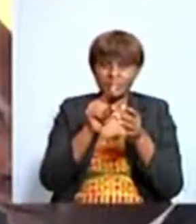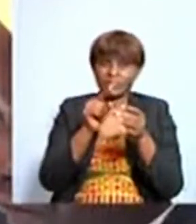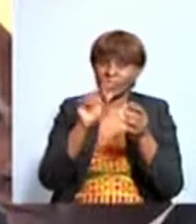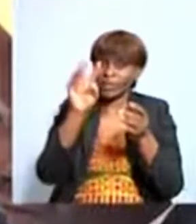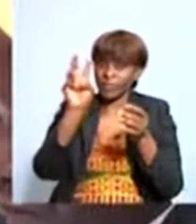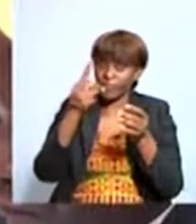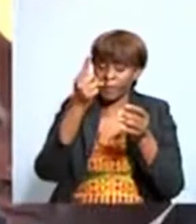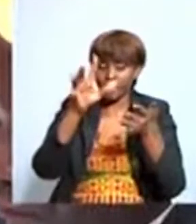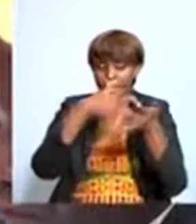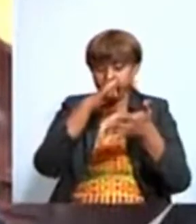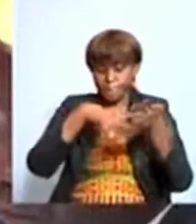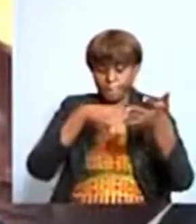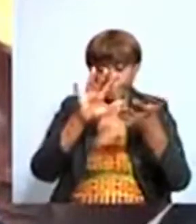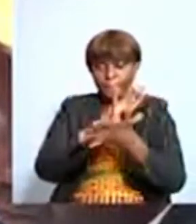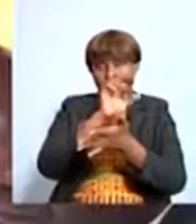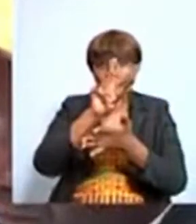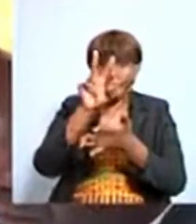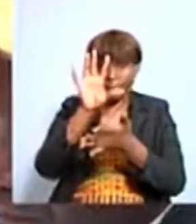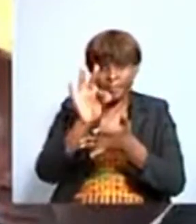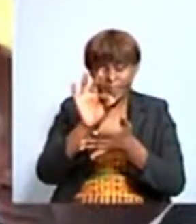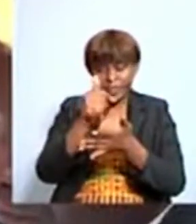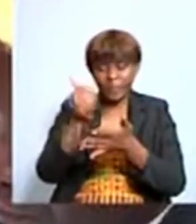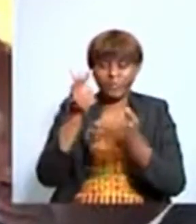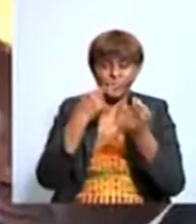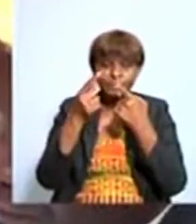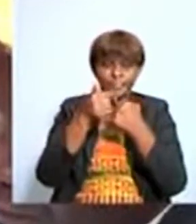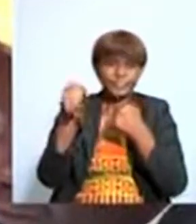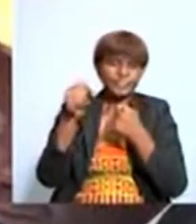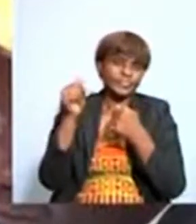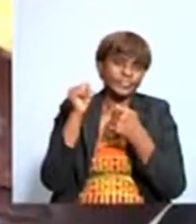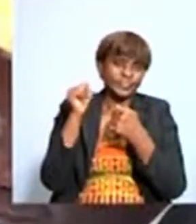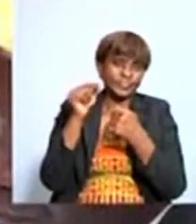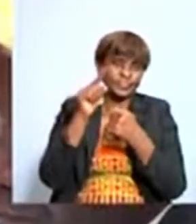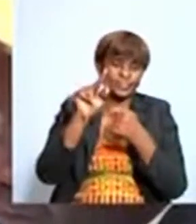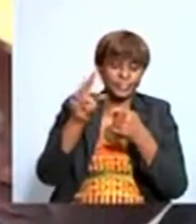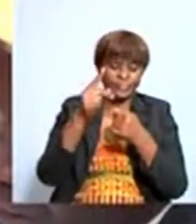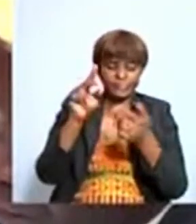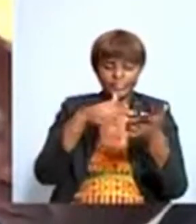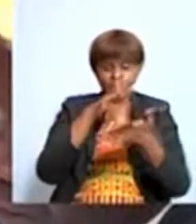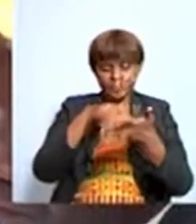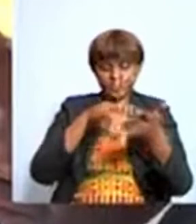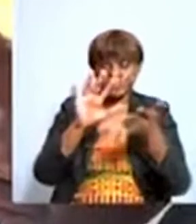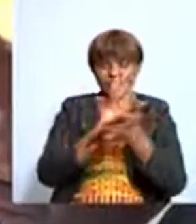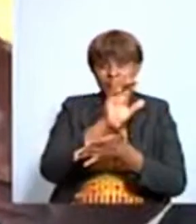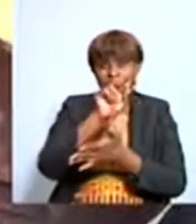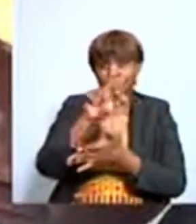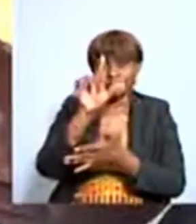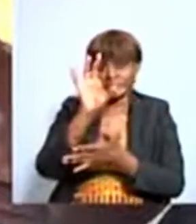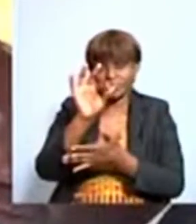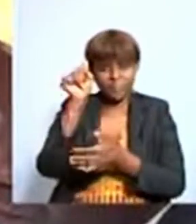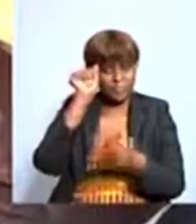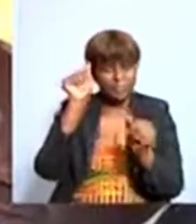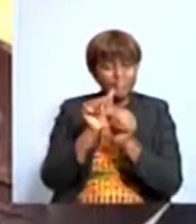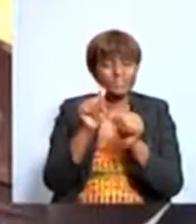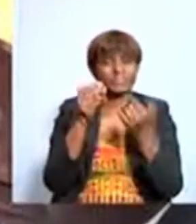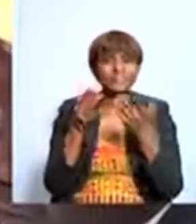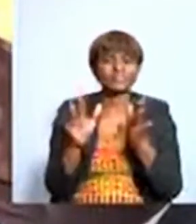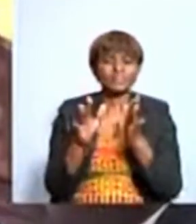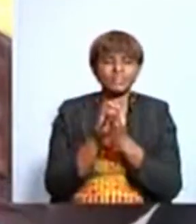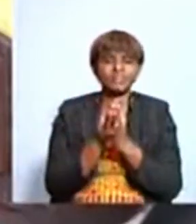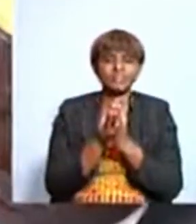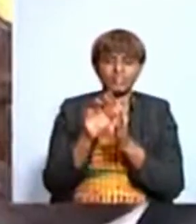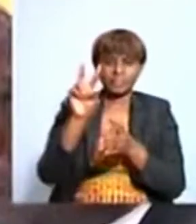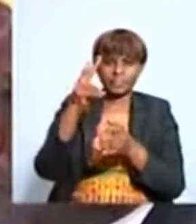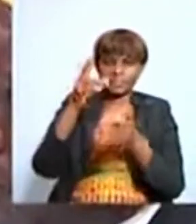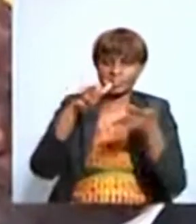schedule on page 29. Any debate, any objection? First schedule on page 29 is agreed to.